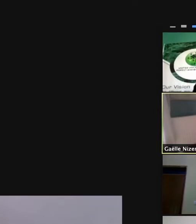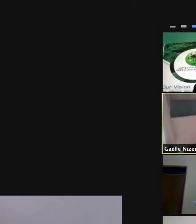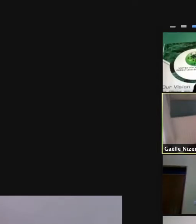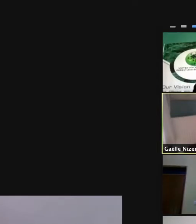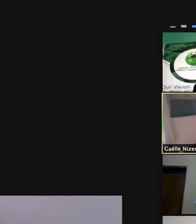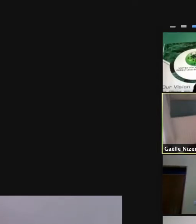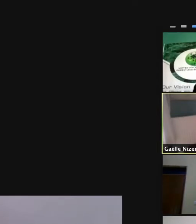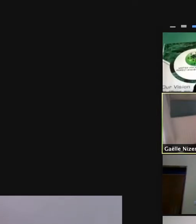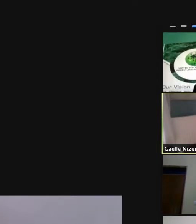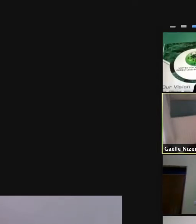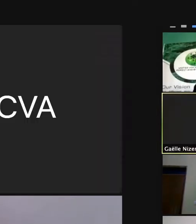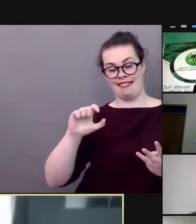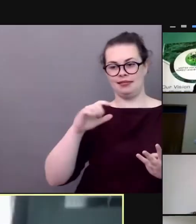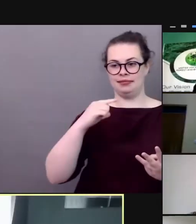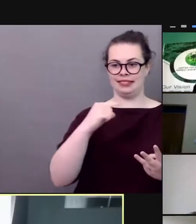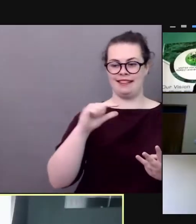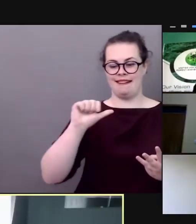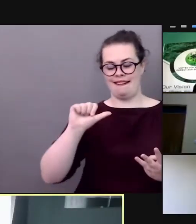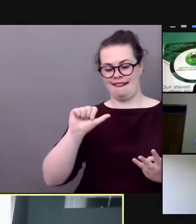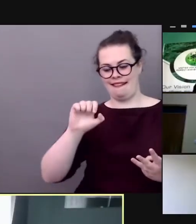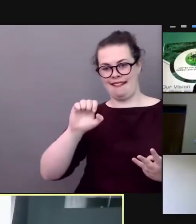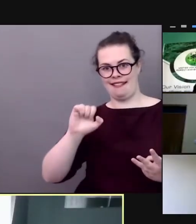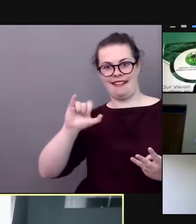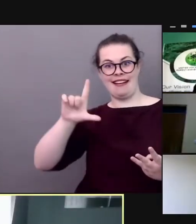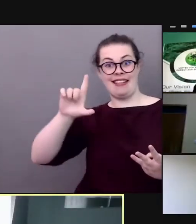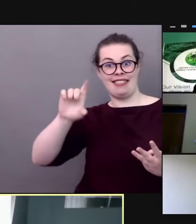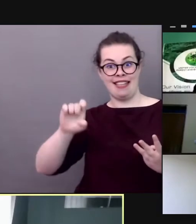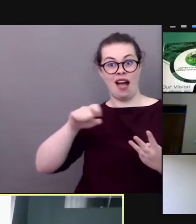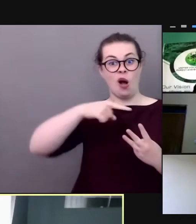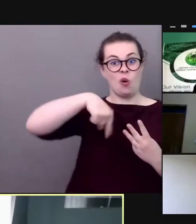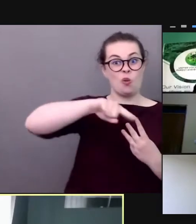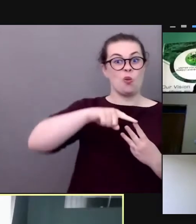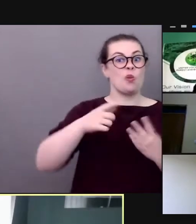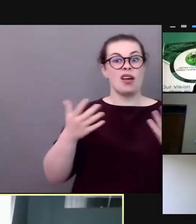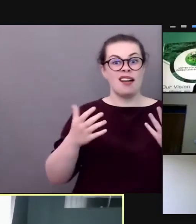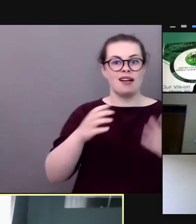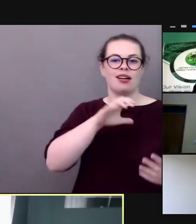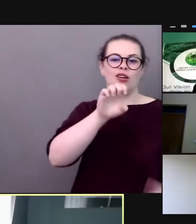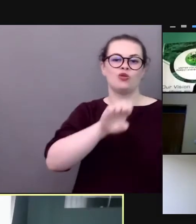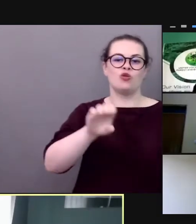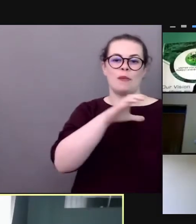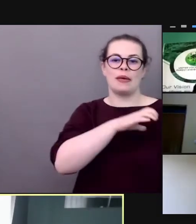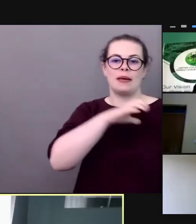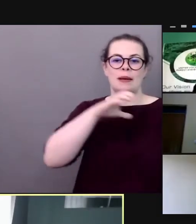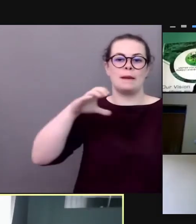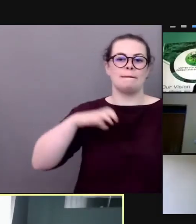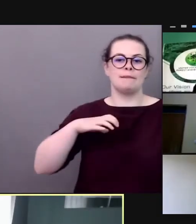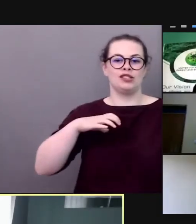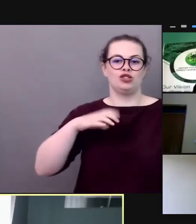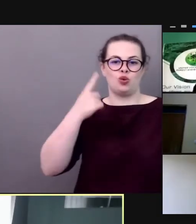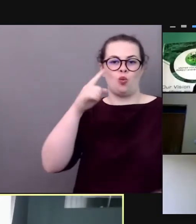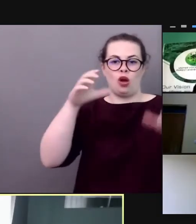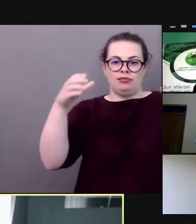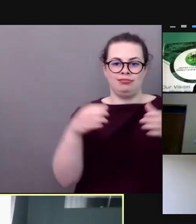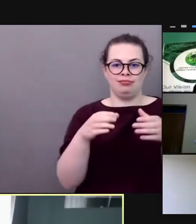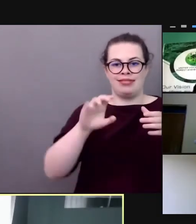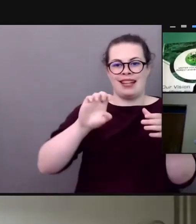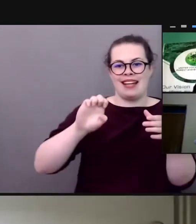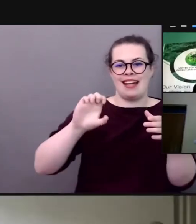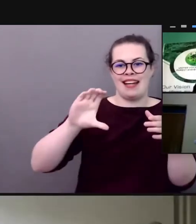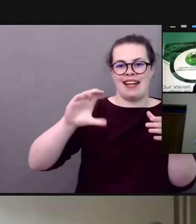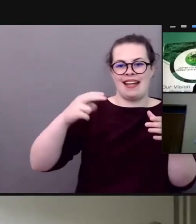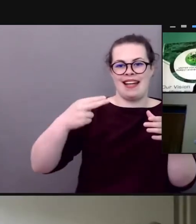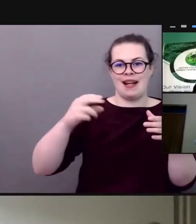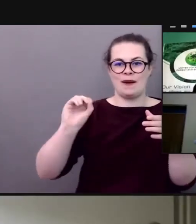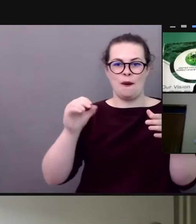Commission Humanitarian Department, ECHO, and as Nishani said, we will be presenting, well,